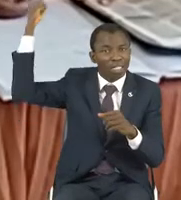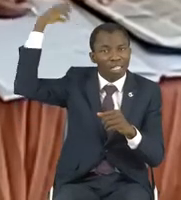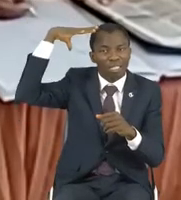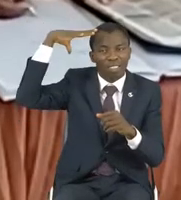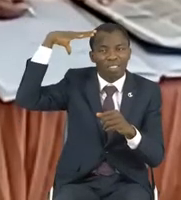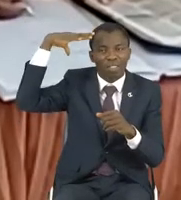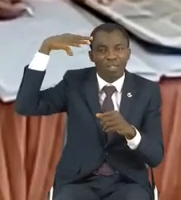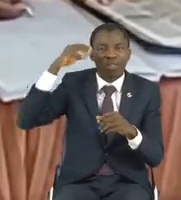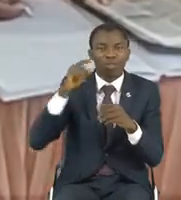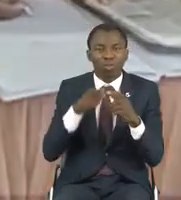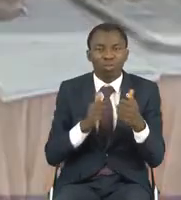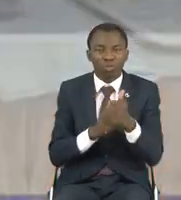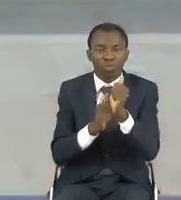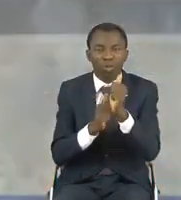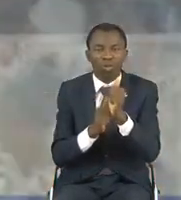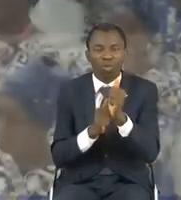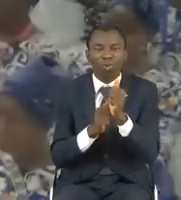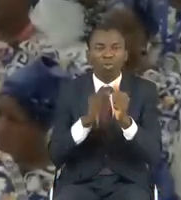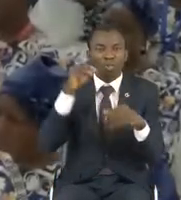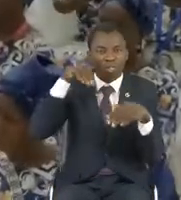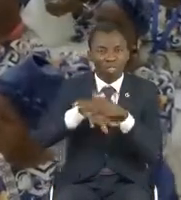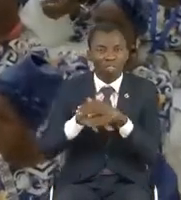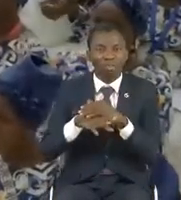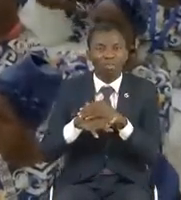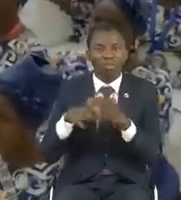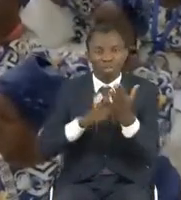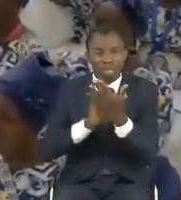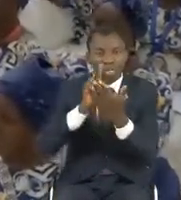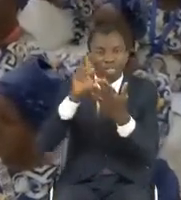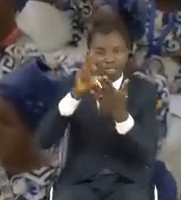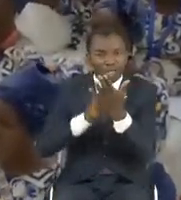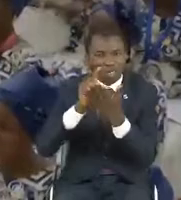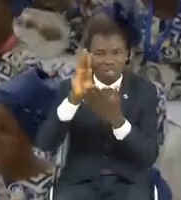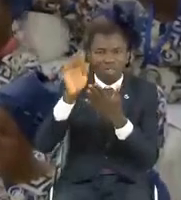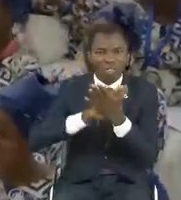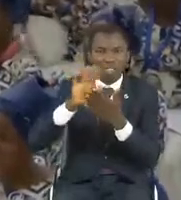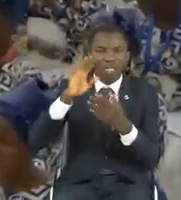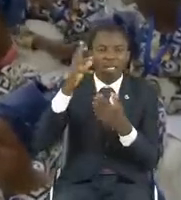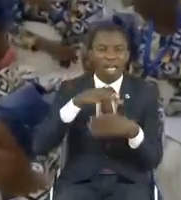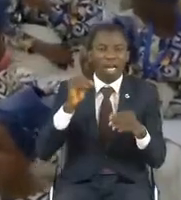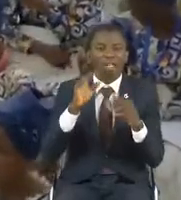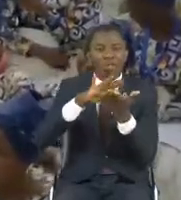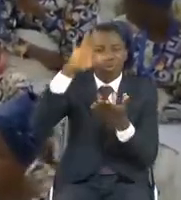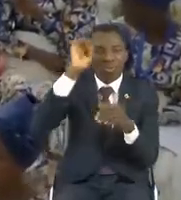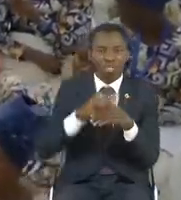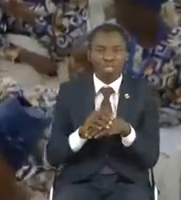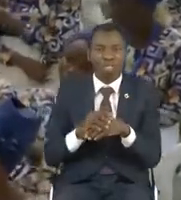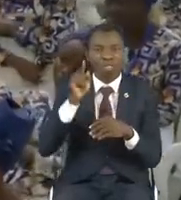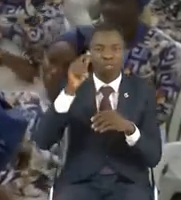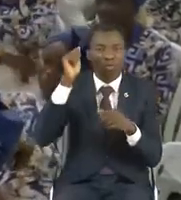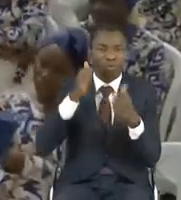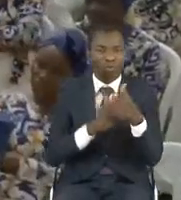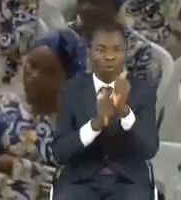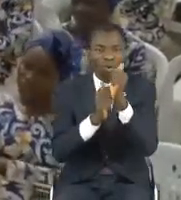you follow into godliness and glory. You follow daily and